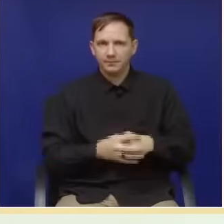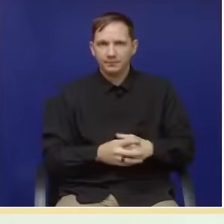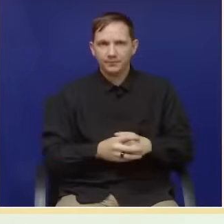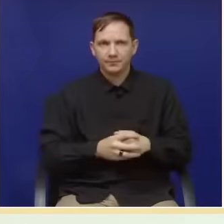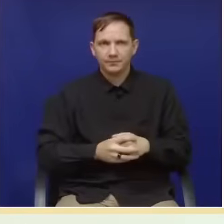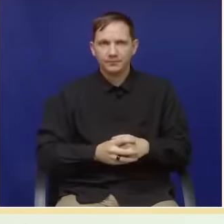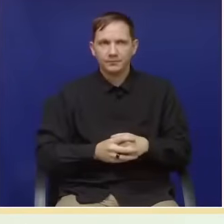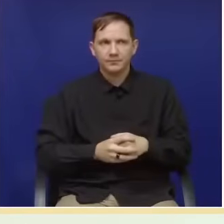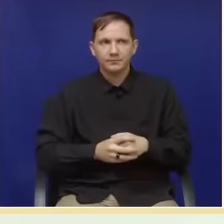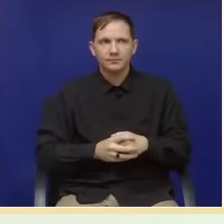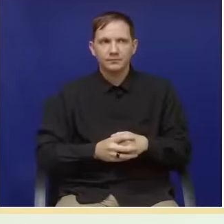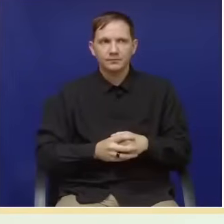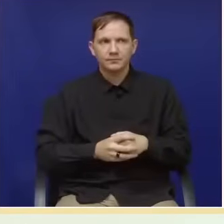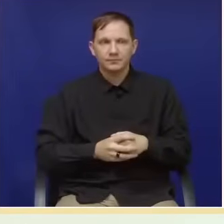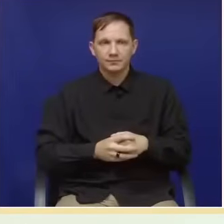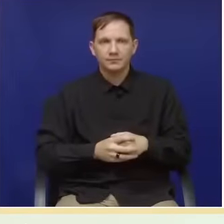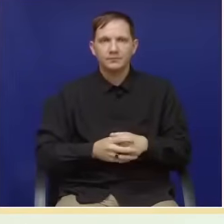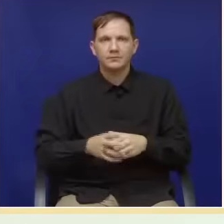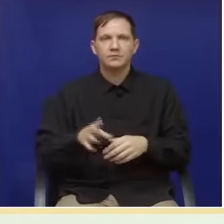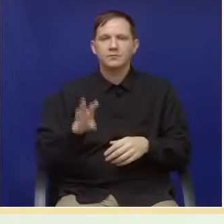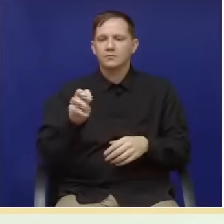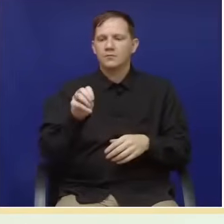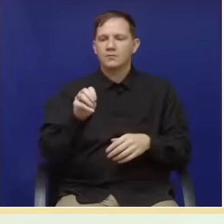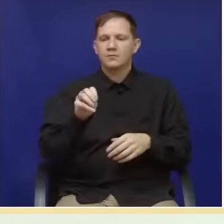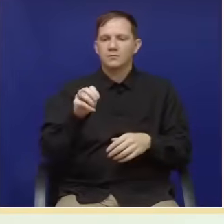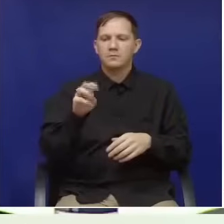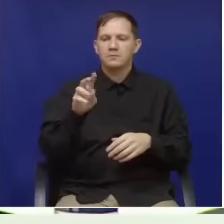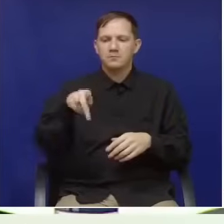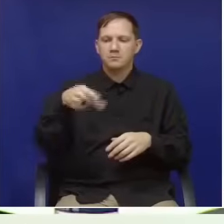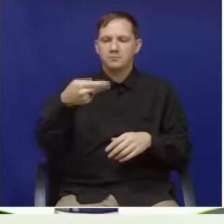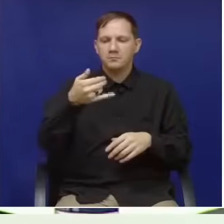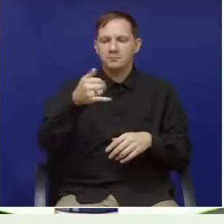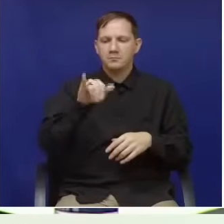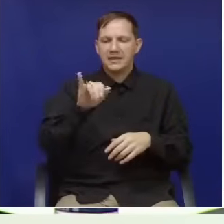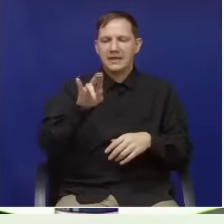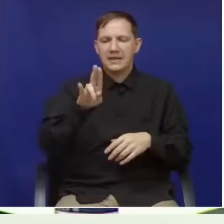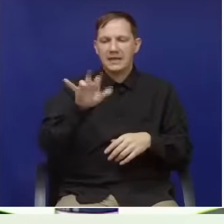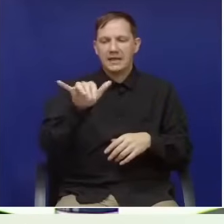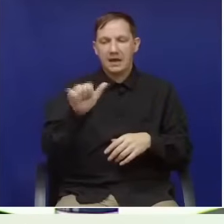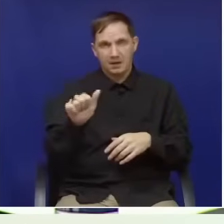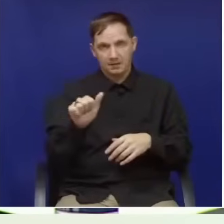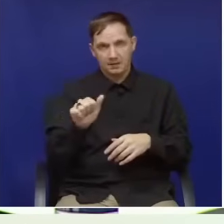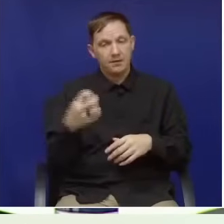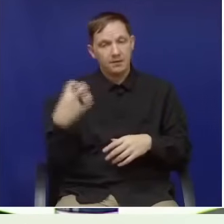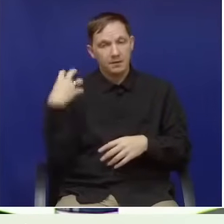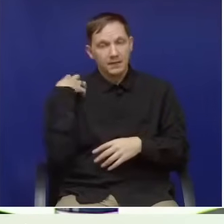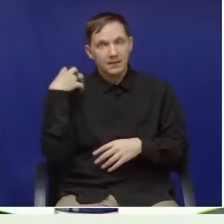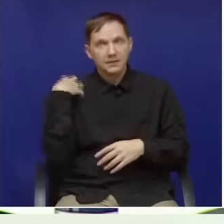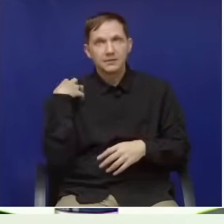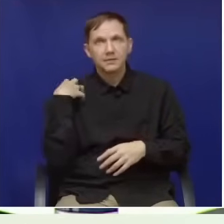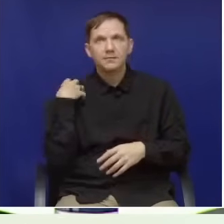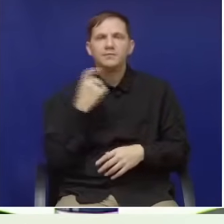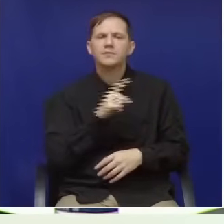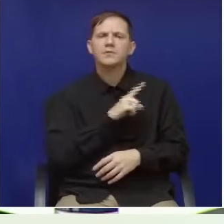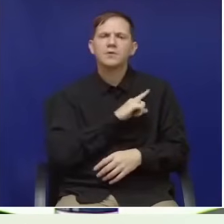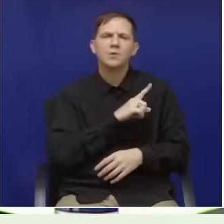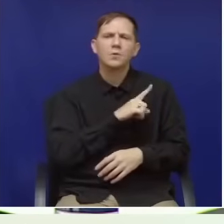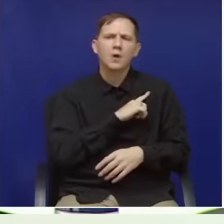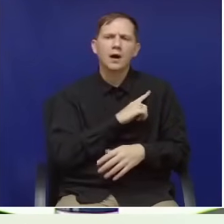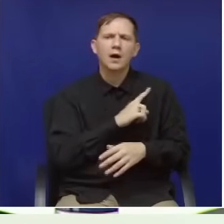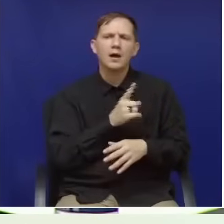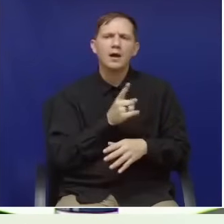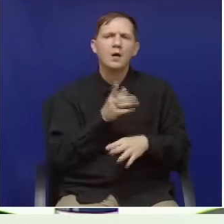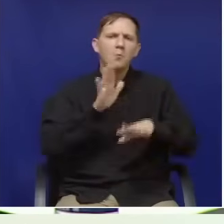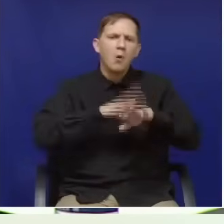by Honorable Modise Mpia. Thank you very much, House Chair. Minister, why are you not expanding